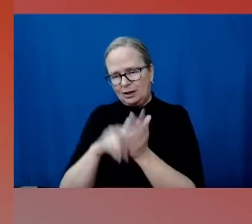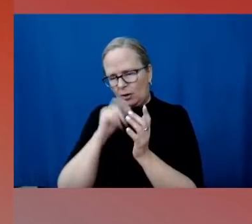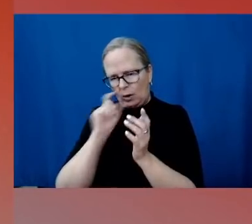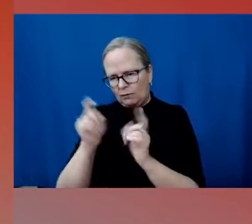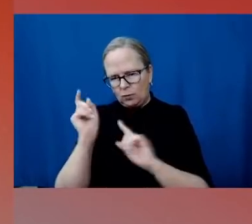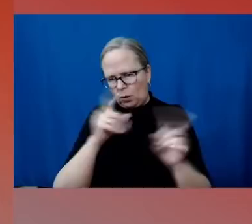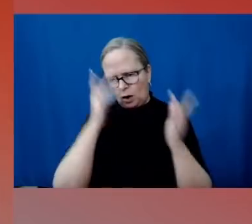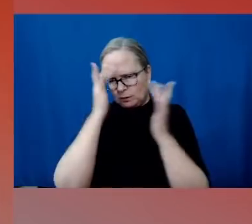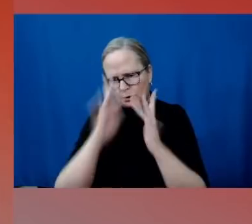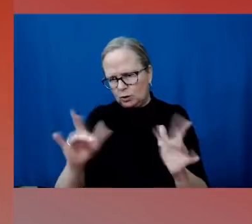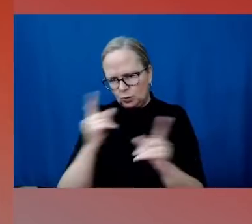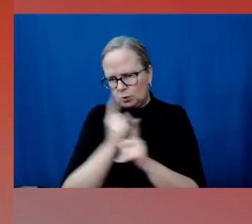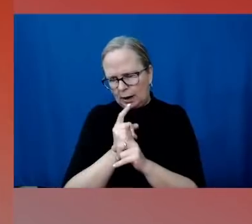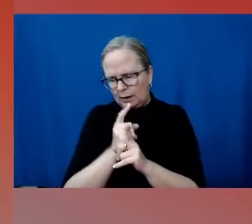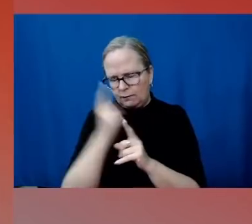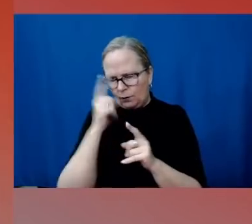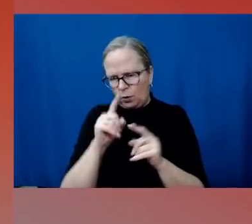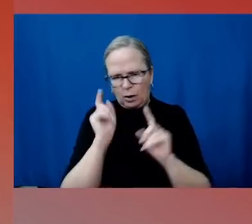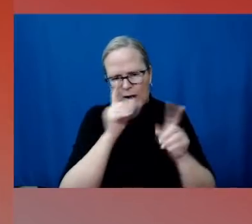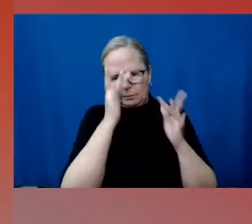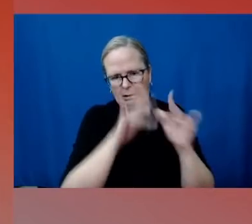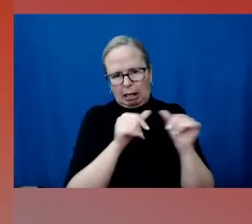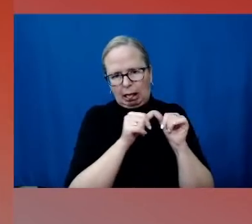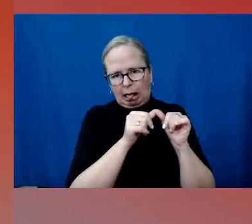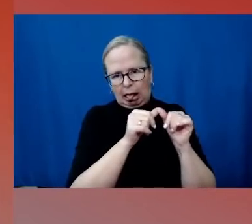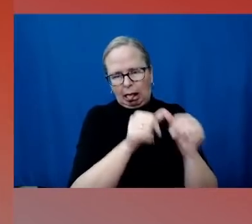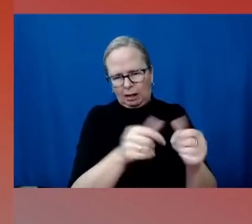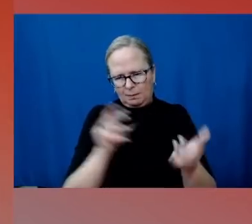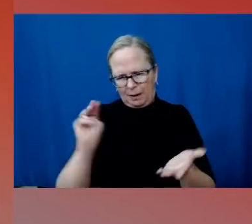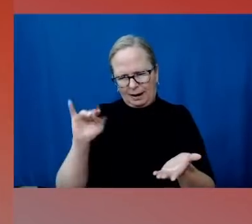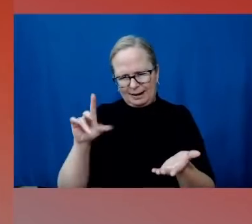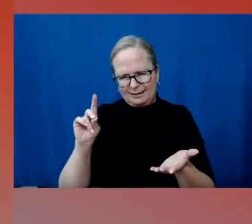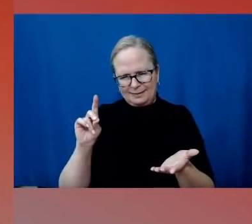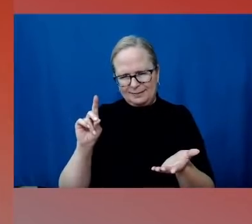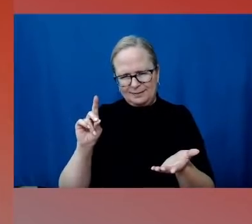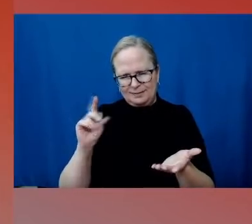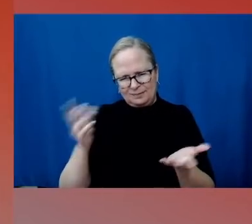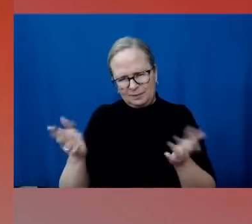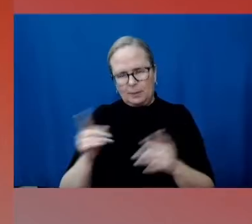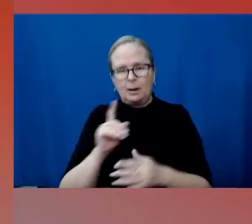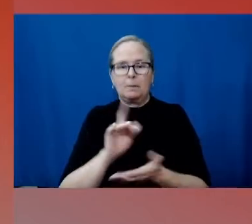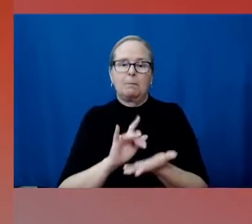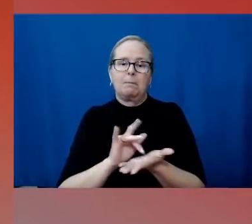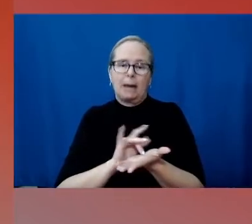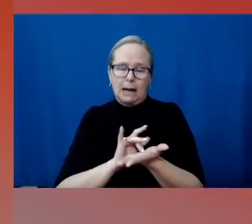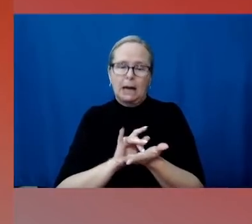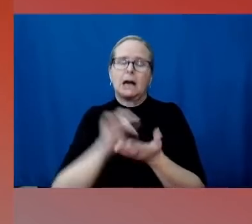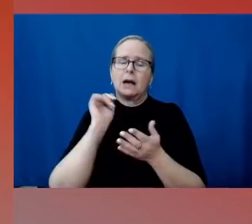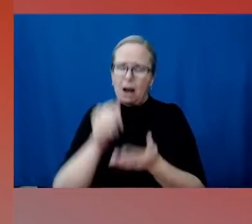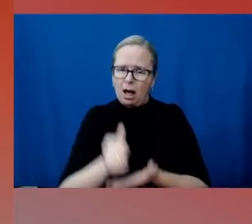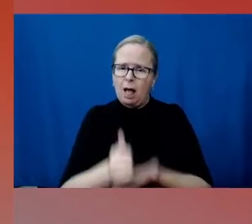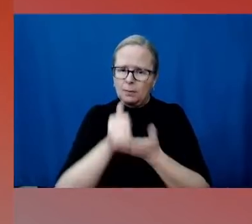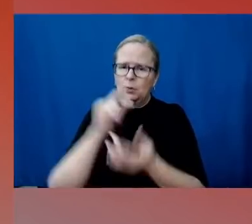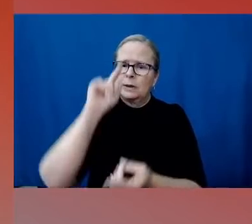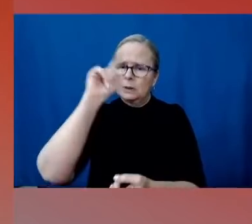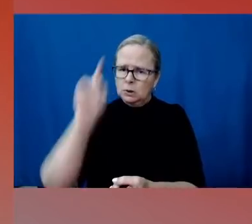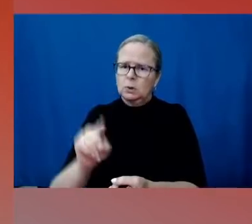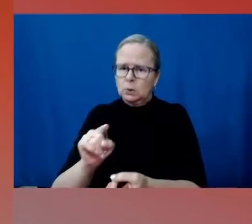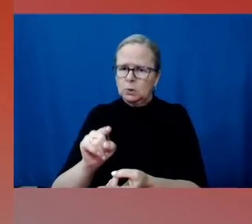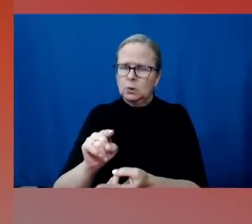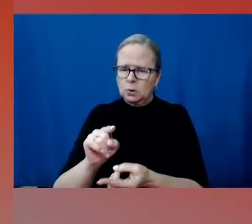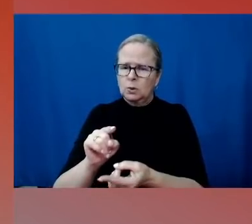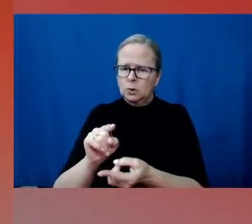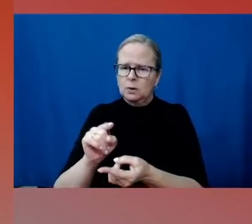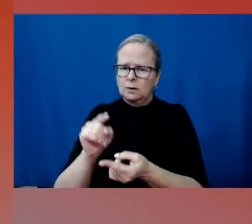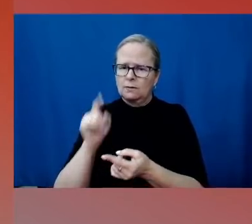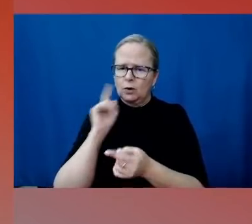medications mostly prove that you don't need to get hospitalized, and it decreases your severe outcomes and hospitalization and